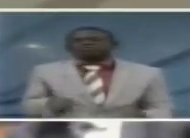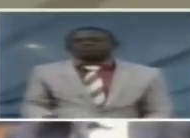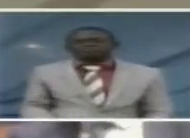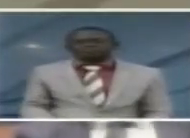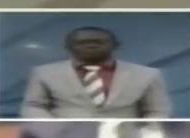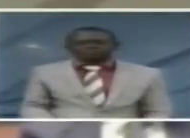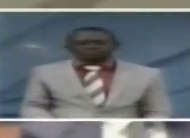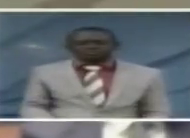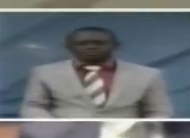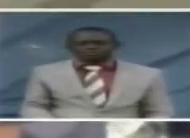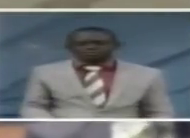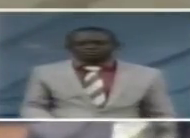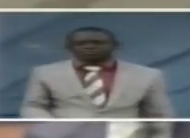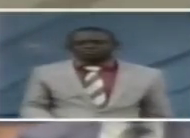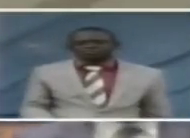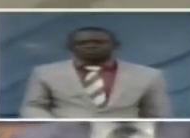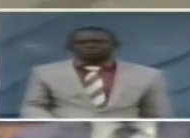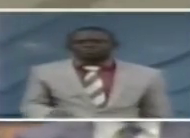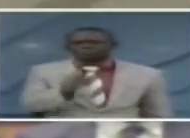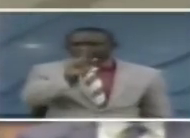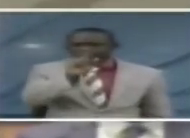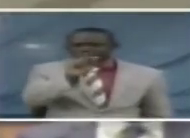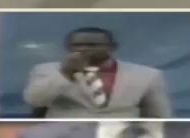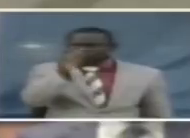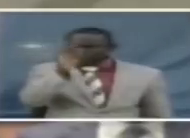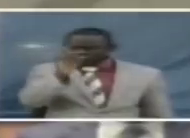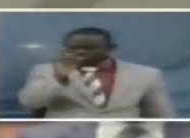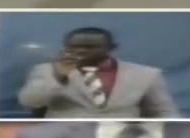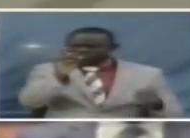budget by functions of government.